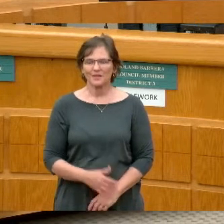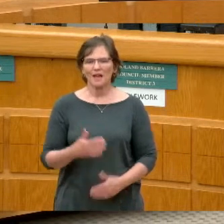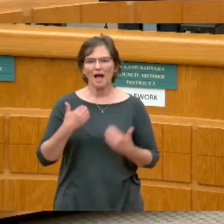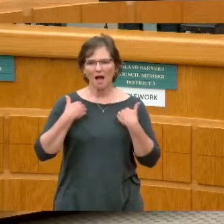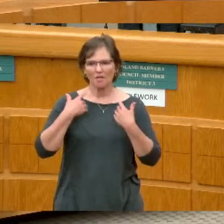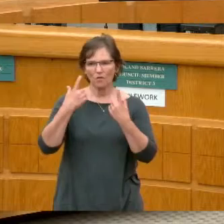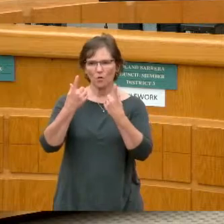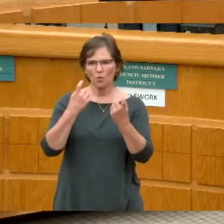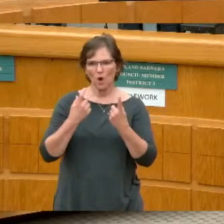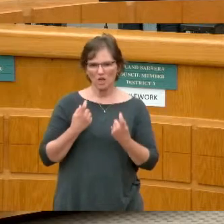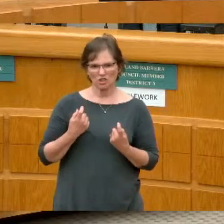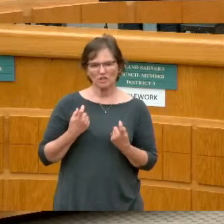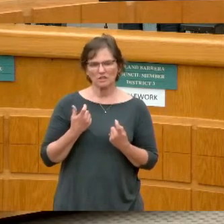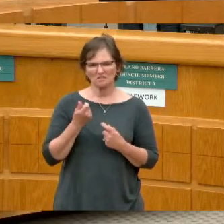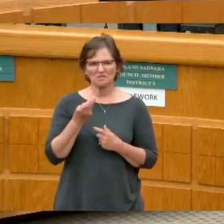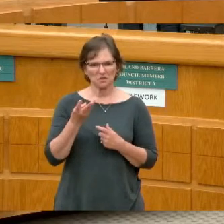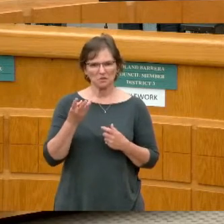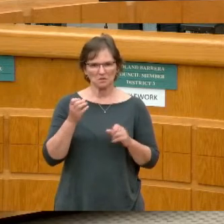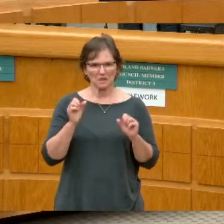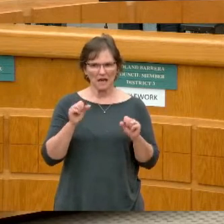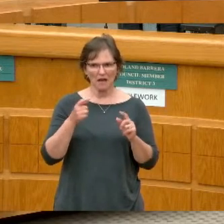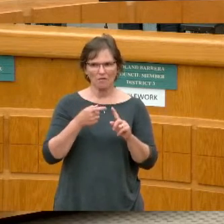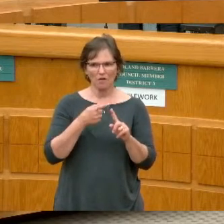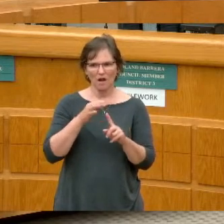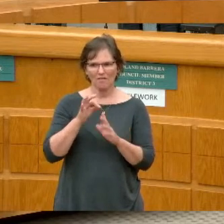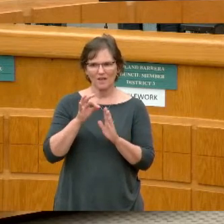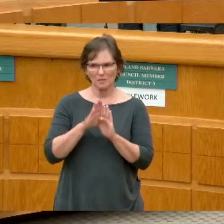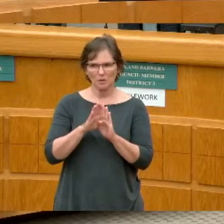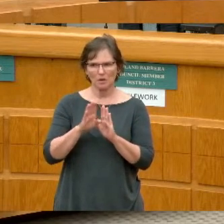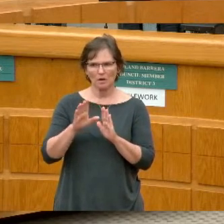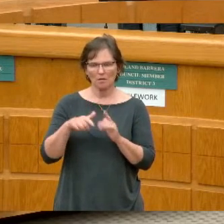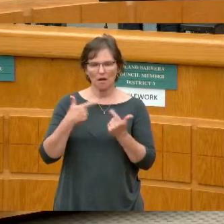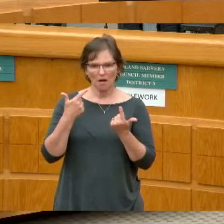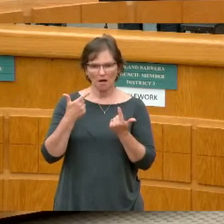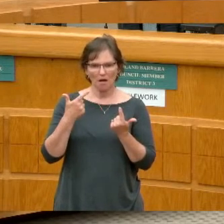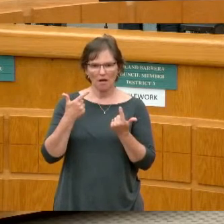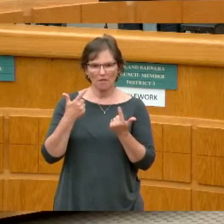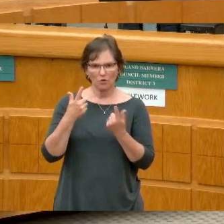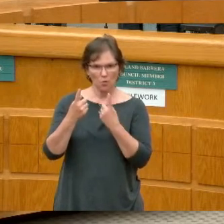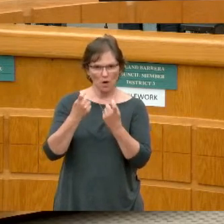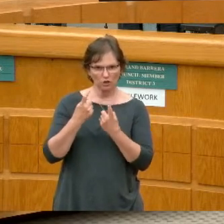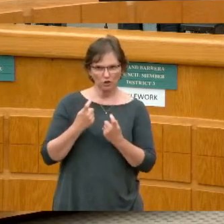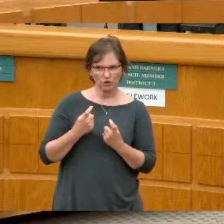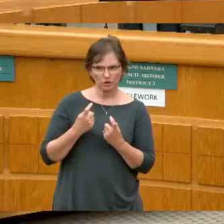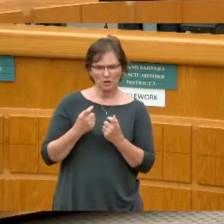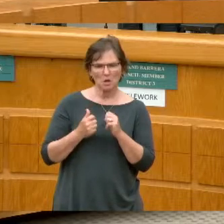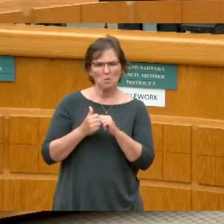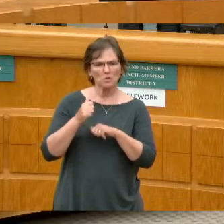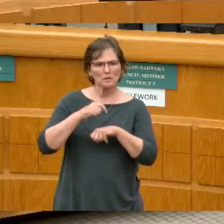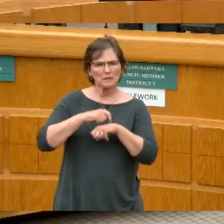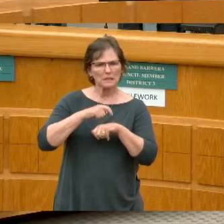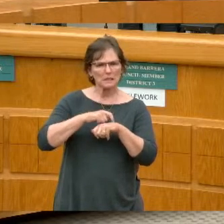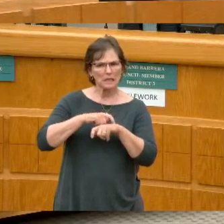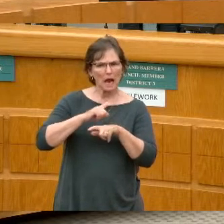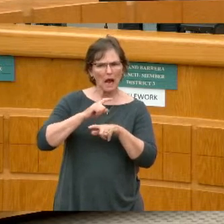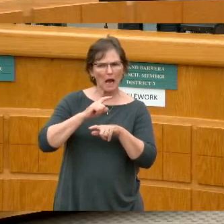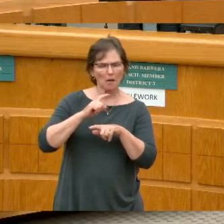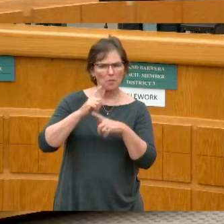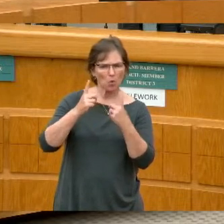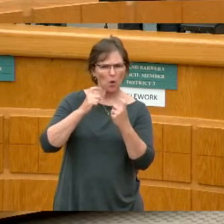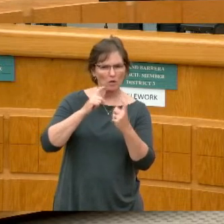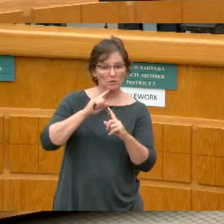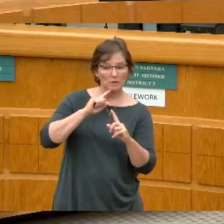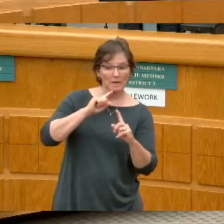es de 736 personas en el área de la costa, la cual cuenta con 12 condados. Recuerde, utilice su cubrebocas, practique